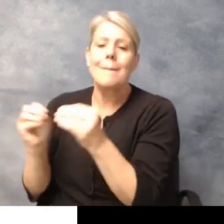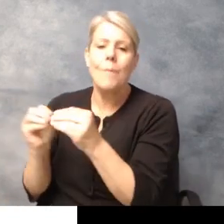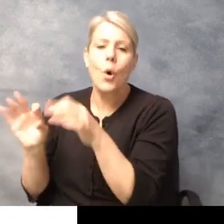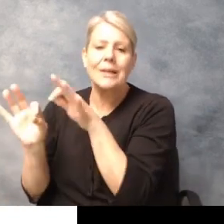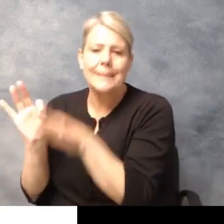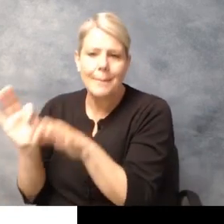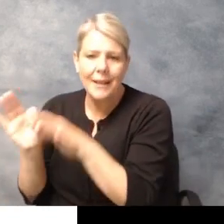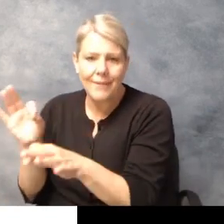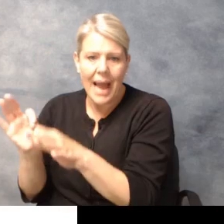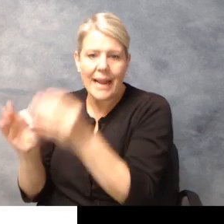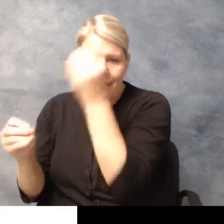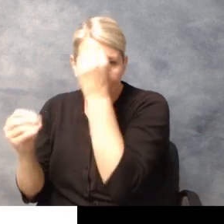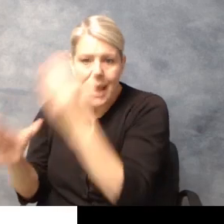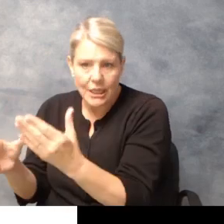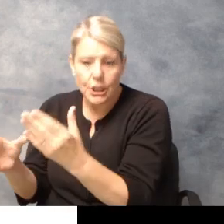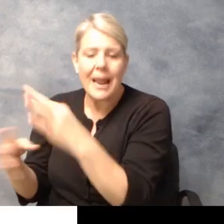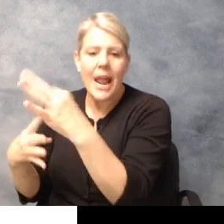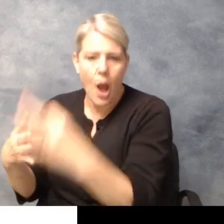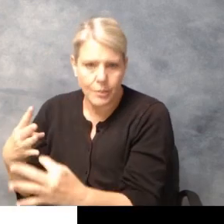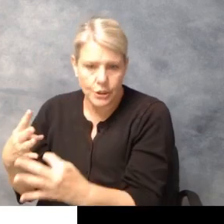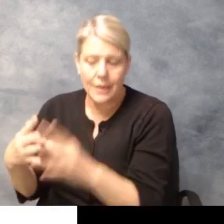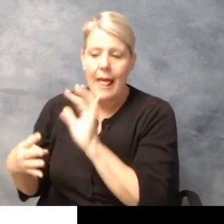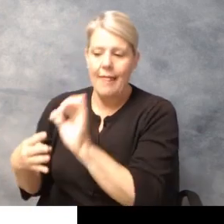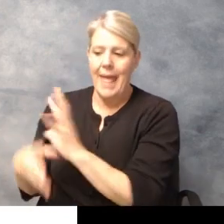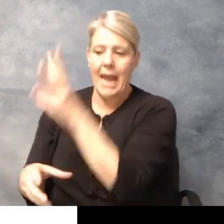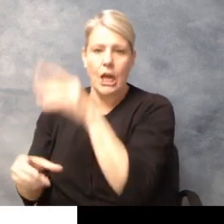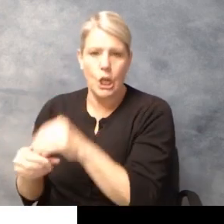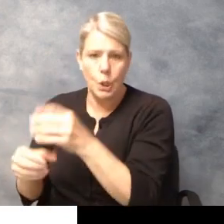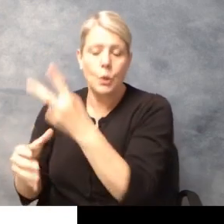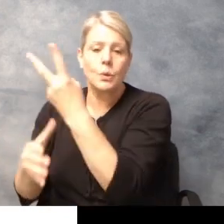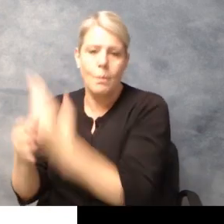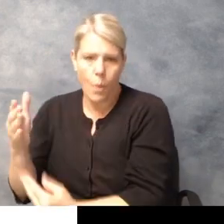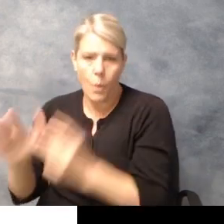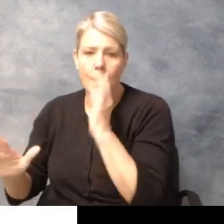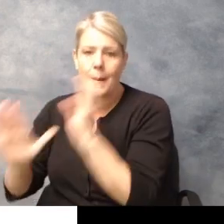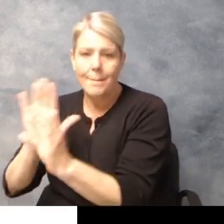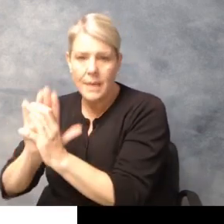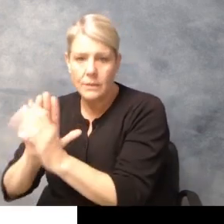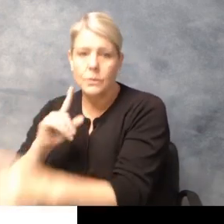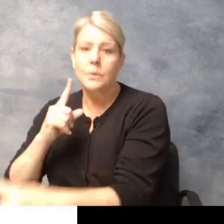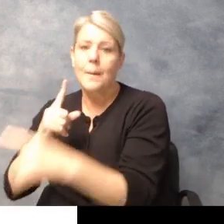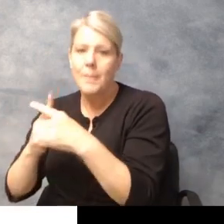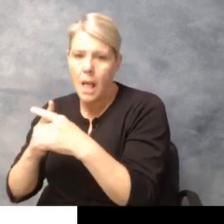options. The alternate assessment includes both text and pictures.